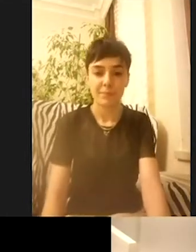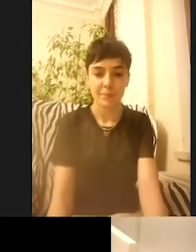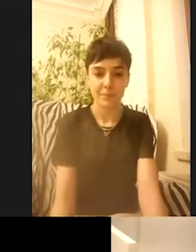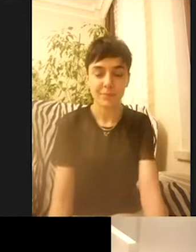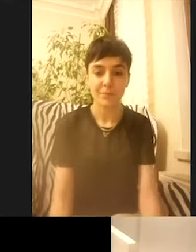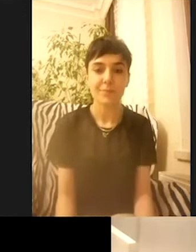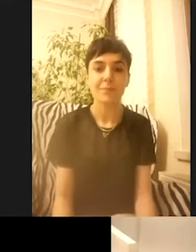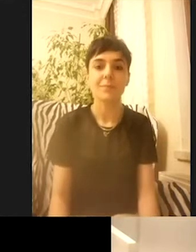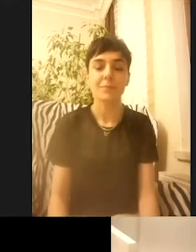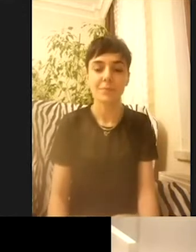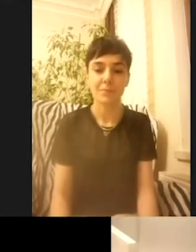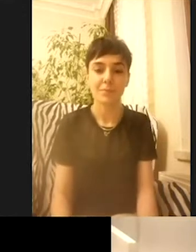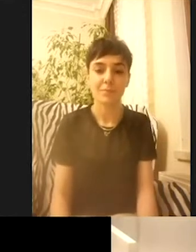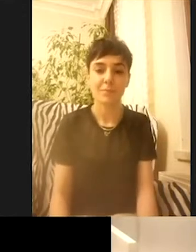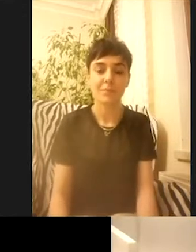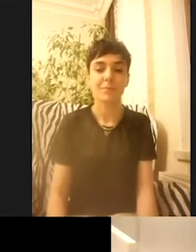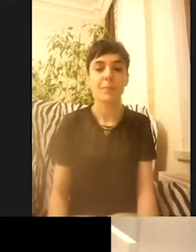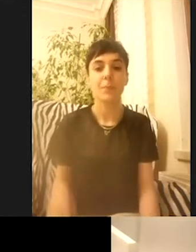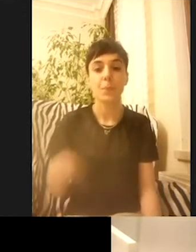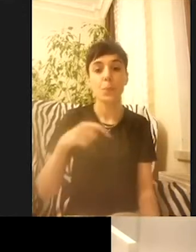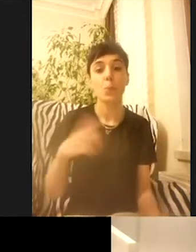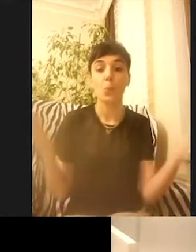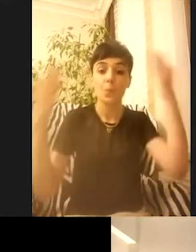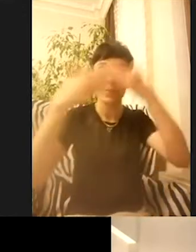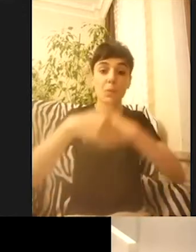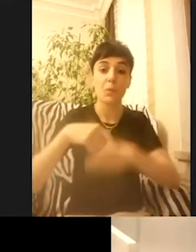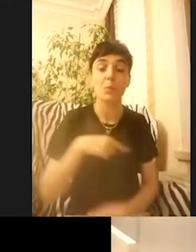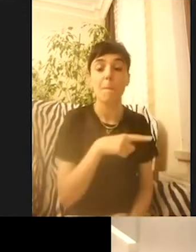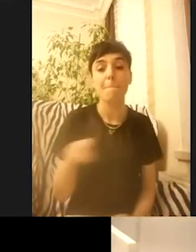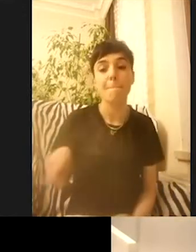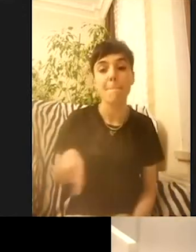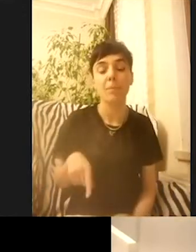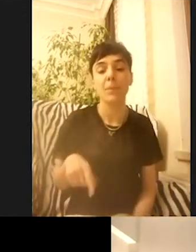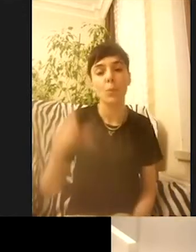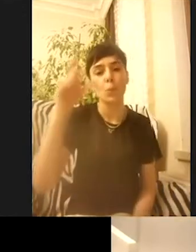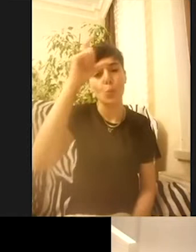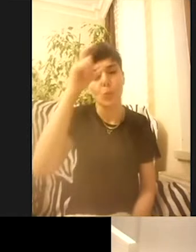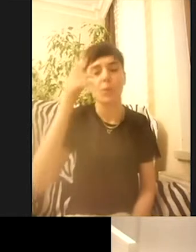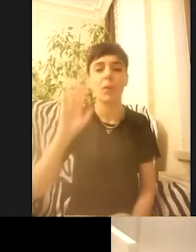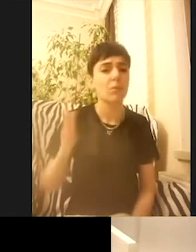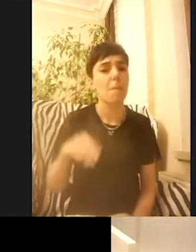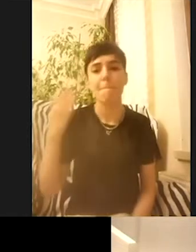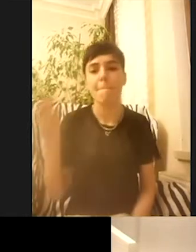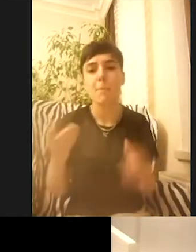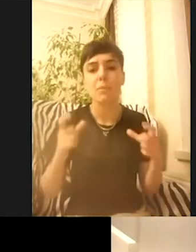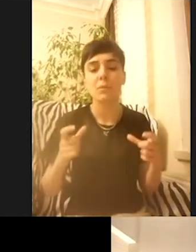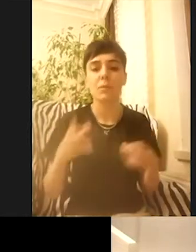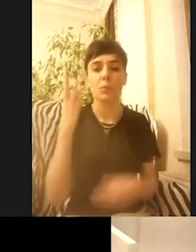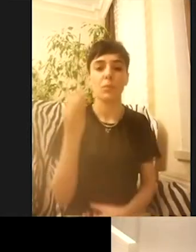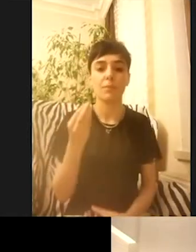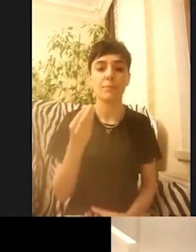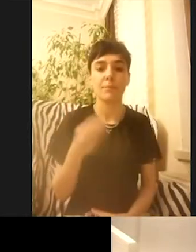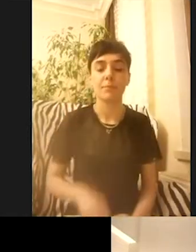us from or in Turkey, with everything that is happening at this current moment. Patience is